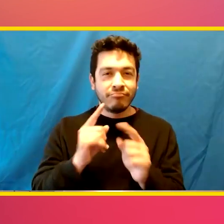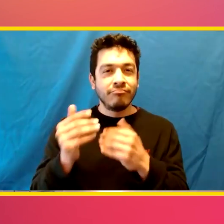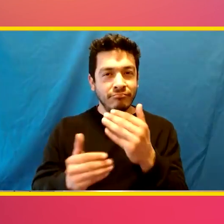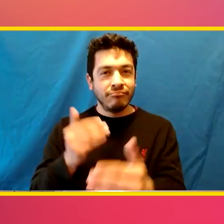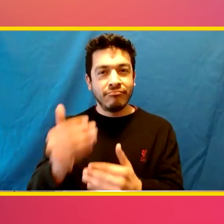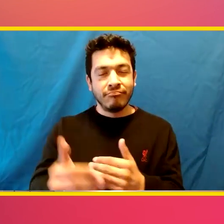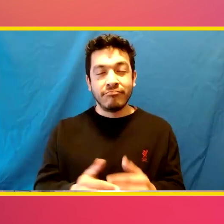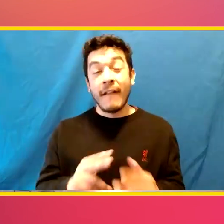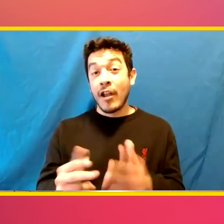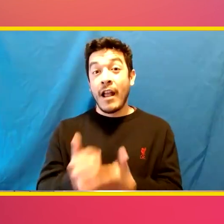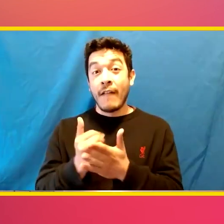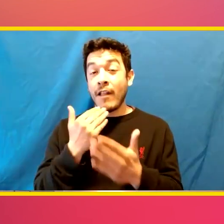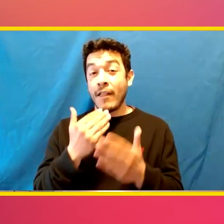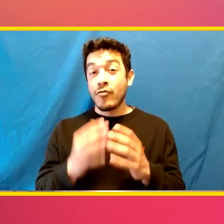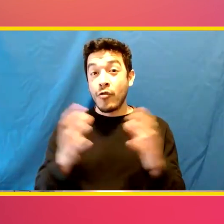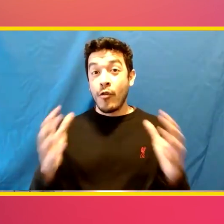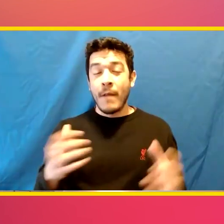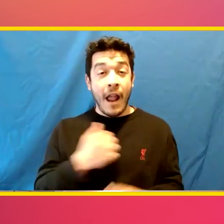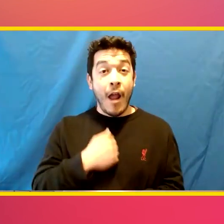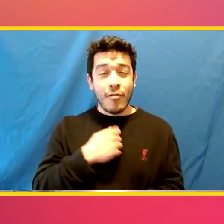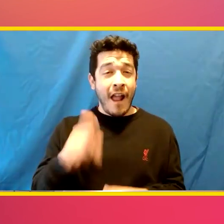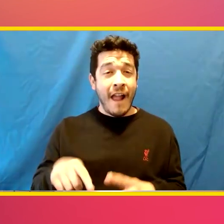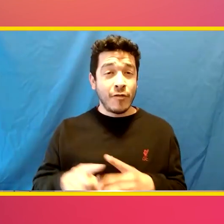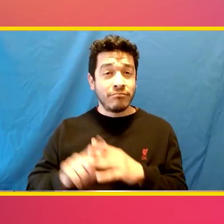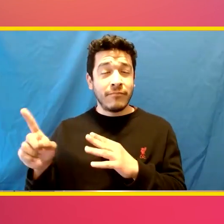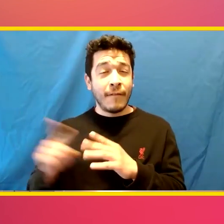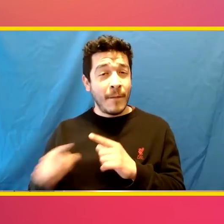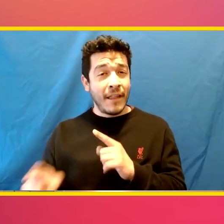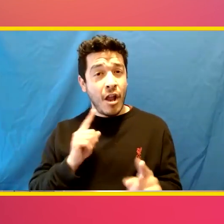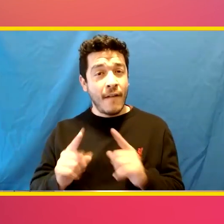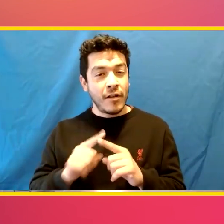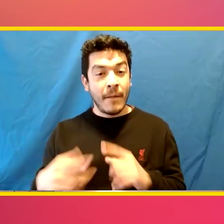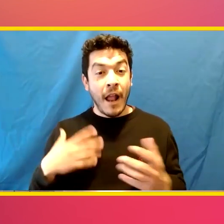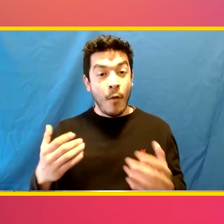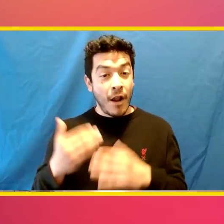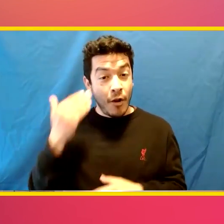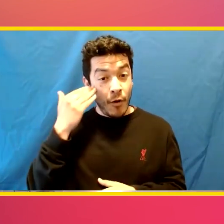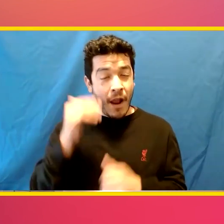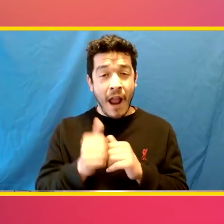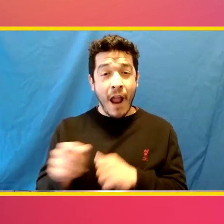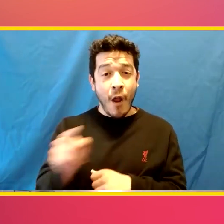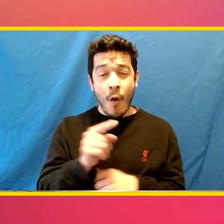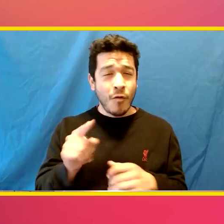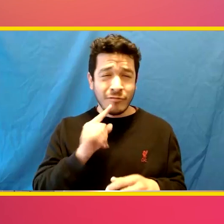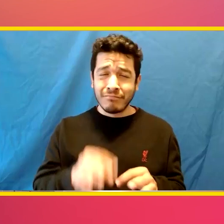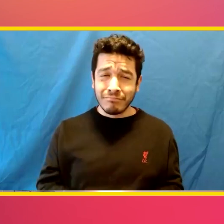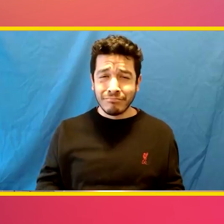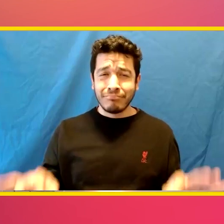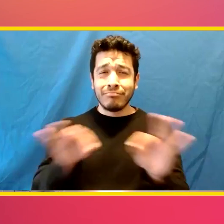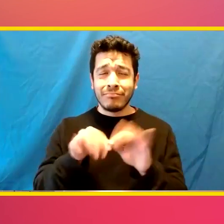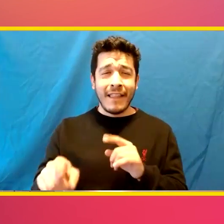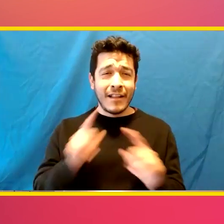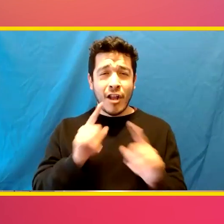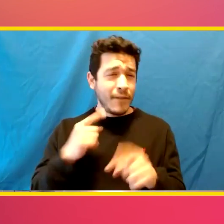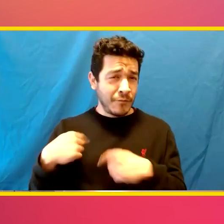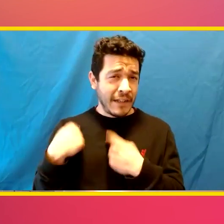helpful. Thank you all so much. And I'm so sorry I have to jump from this conversation, but I want to know how, I want you to know how invaluable this conversation has